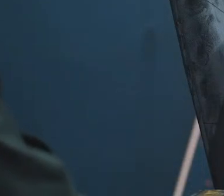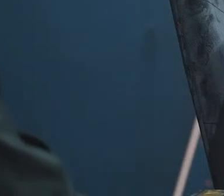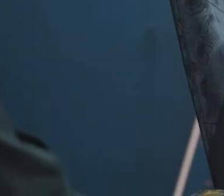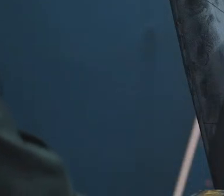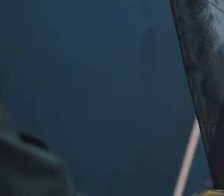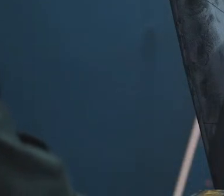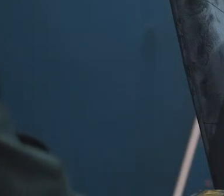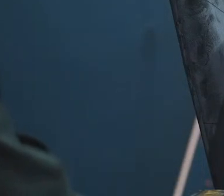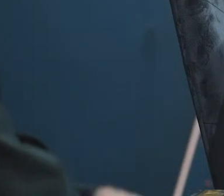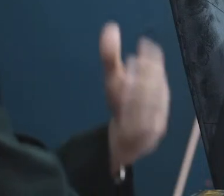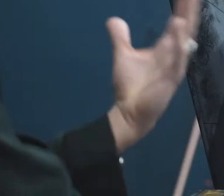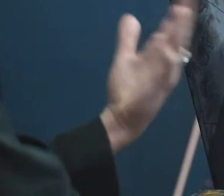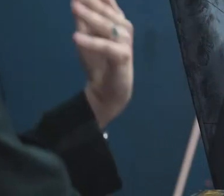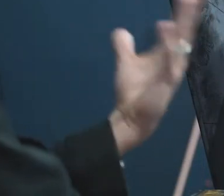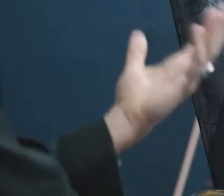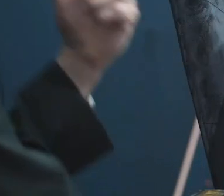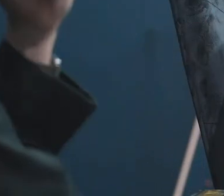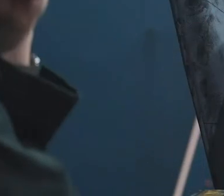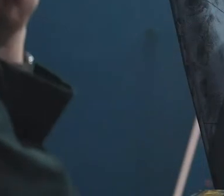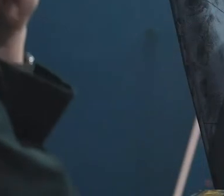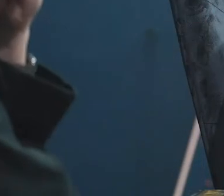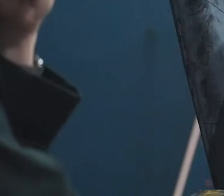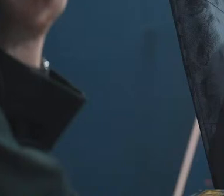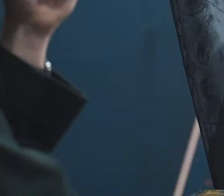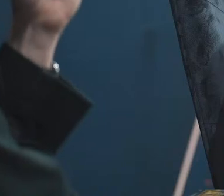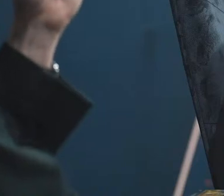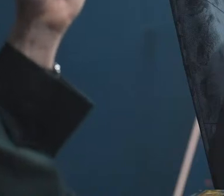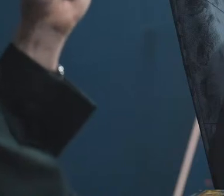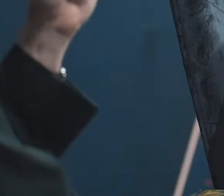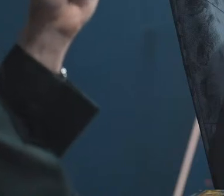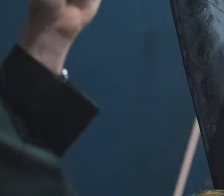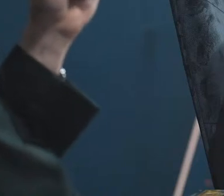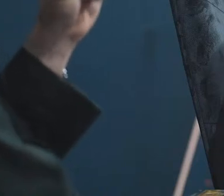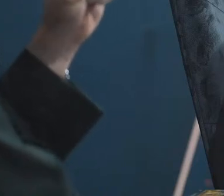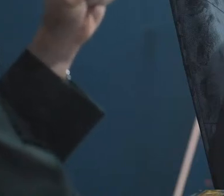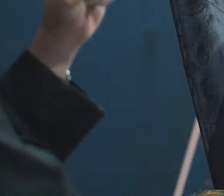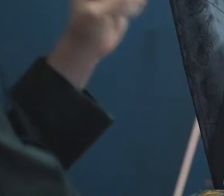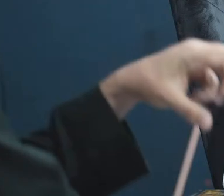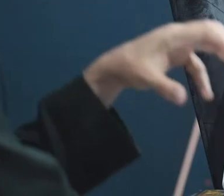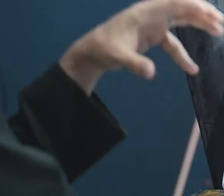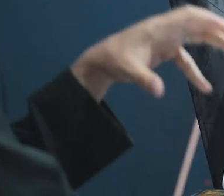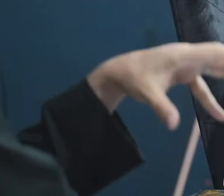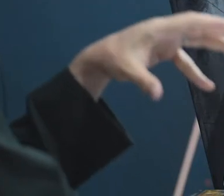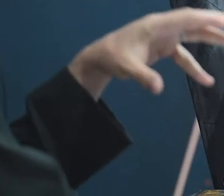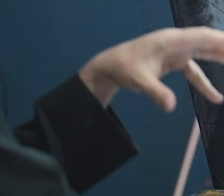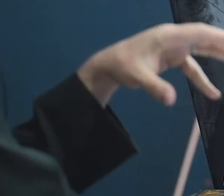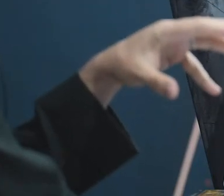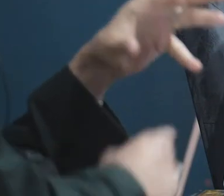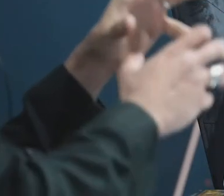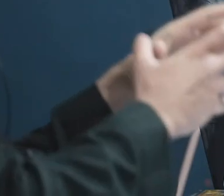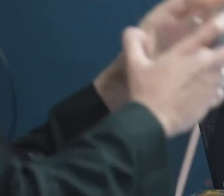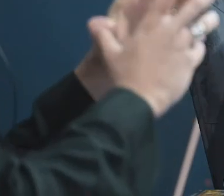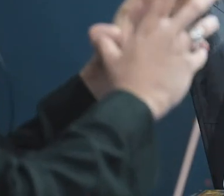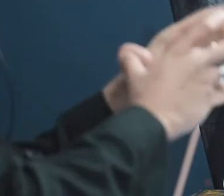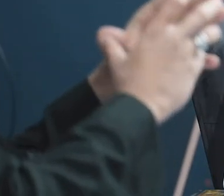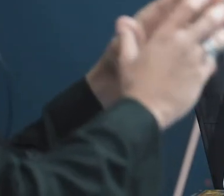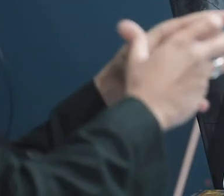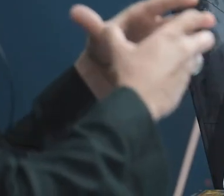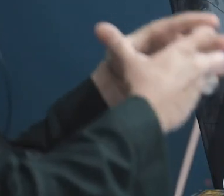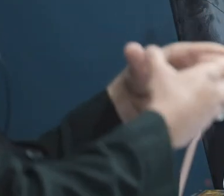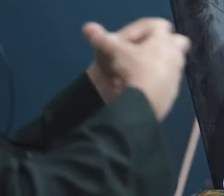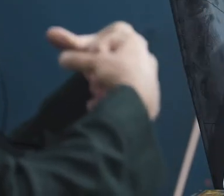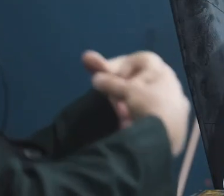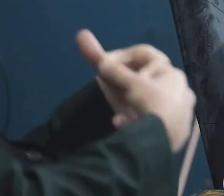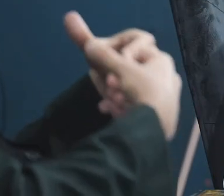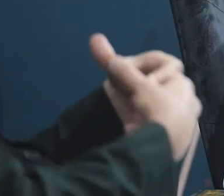this is a tough subject. Mm-hmm. And I actually want to entertain this question with you for a bit. Because one of the things, like Allah doesn't want